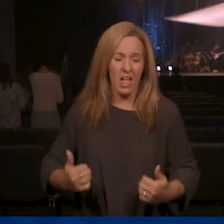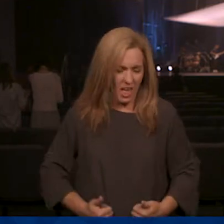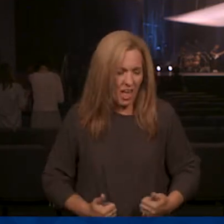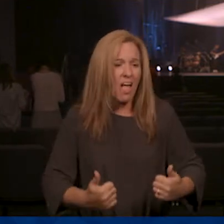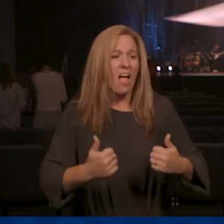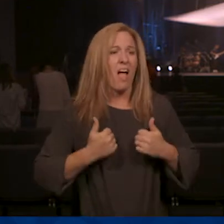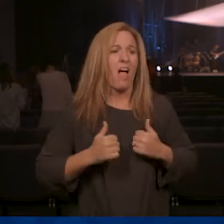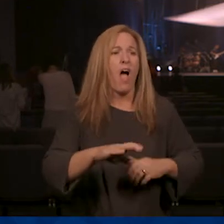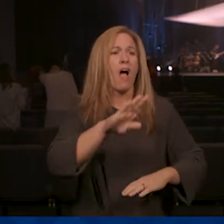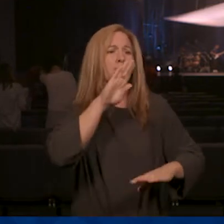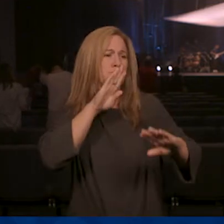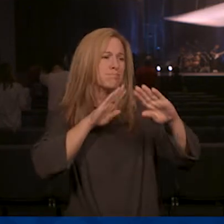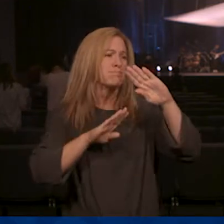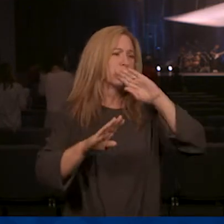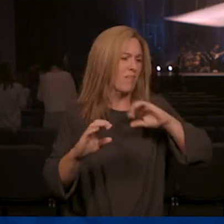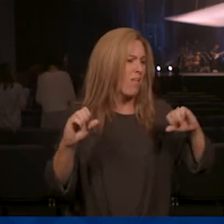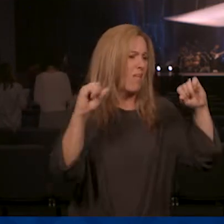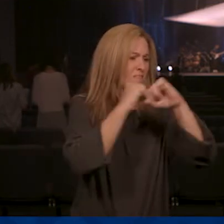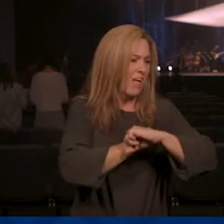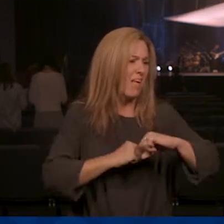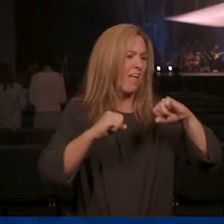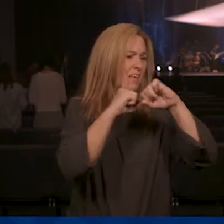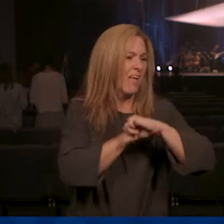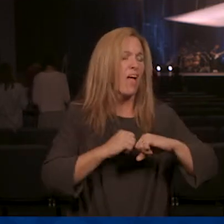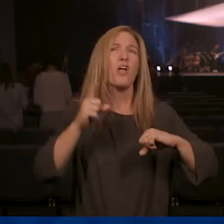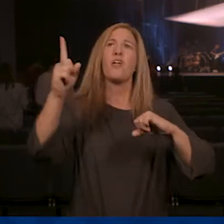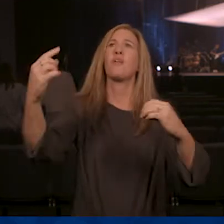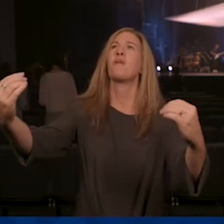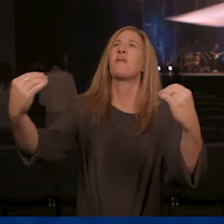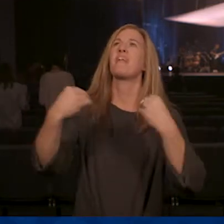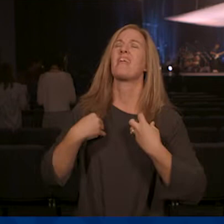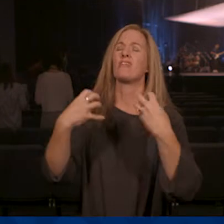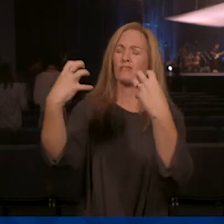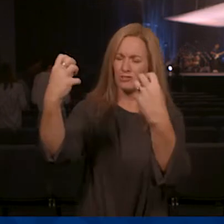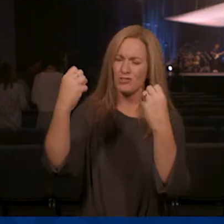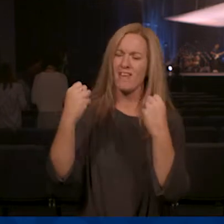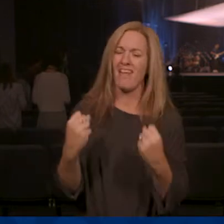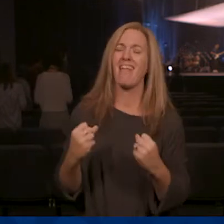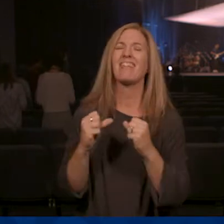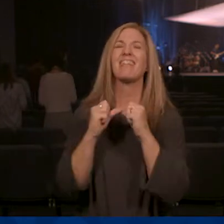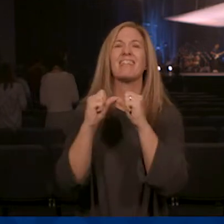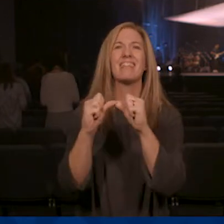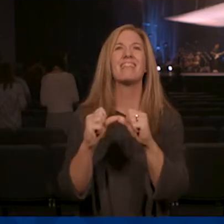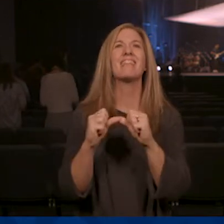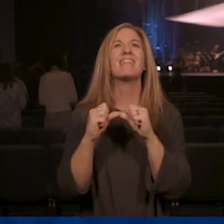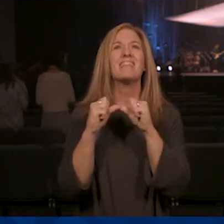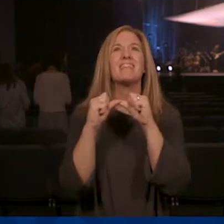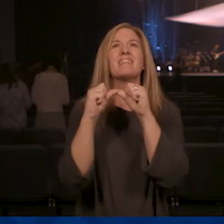You are our strength in the fight.